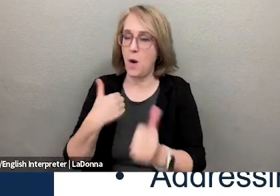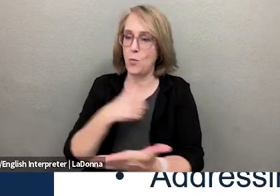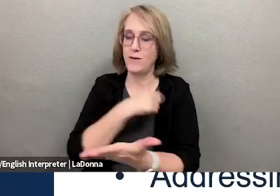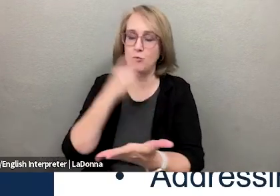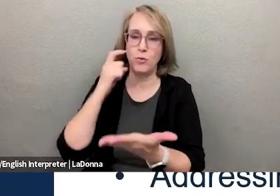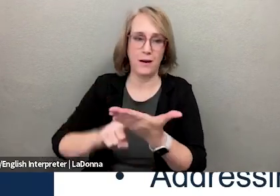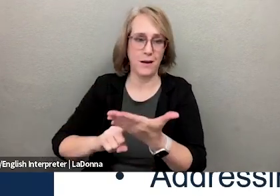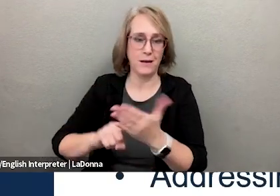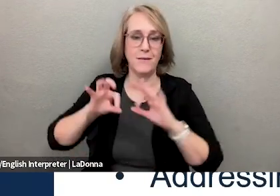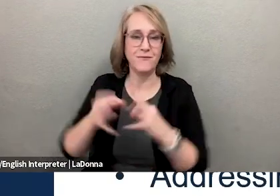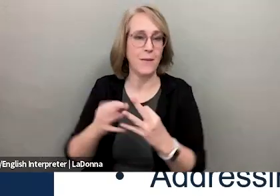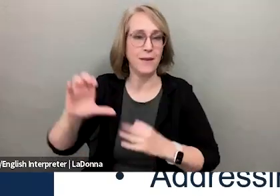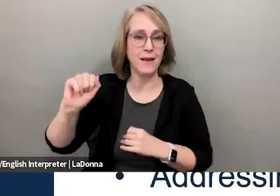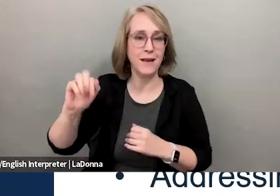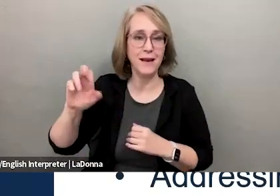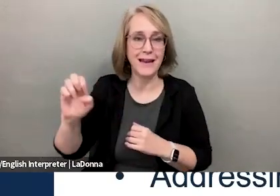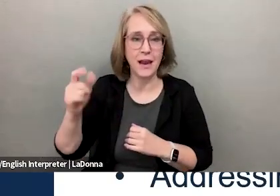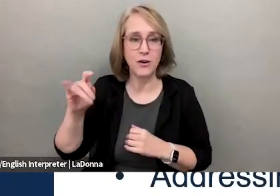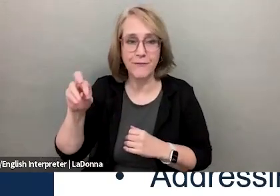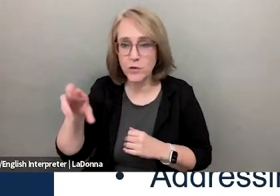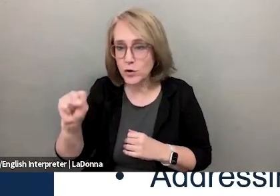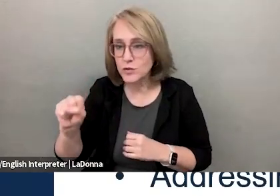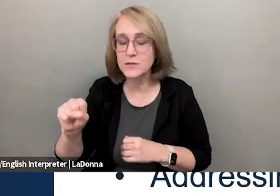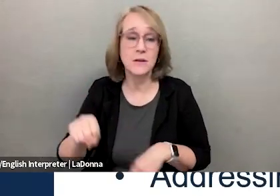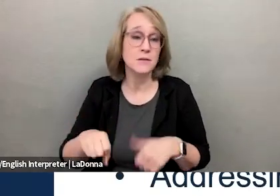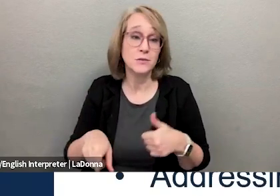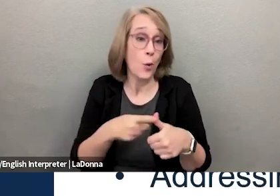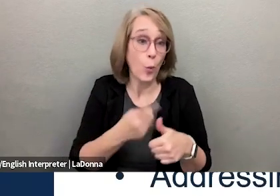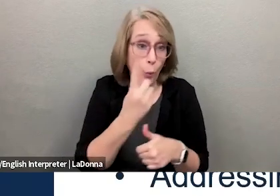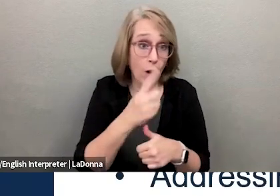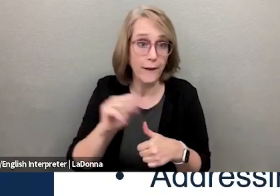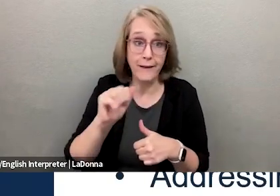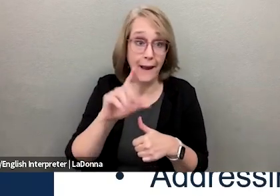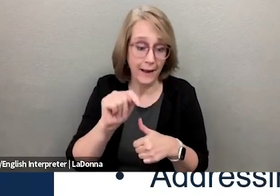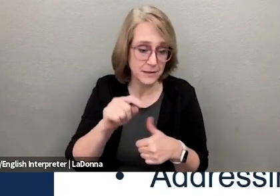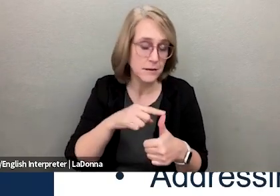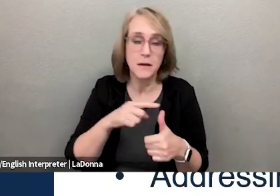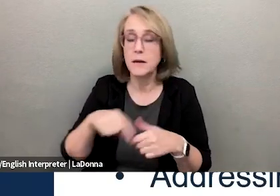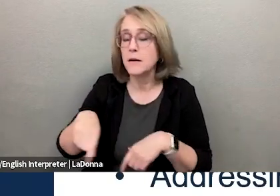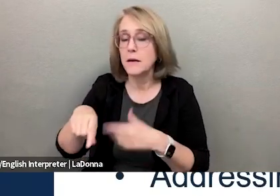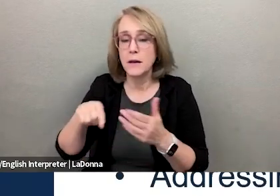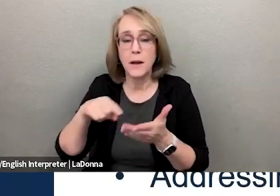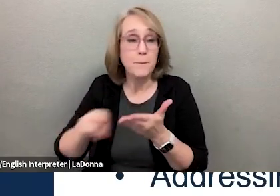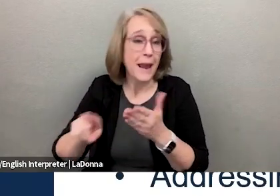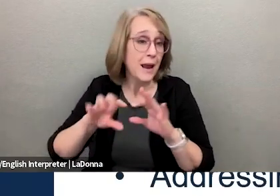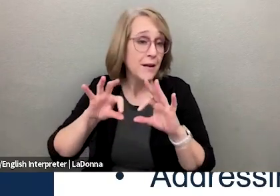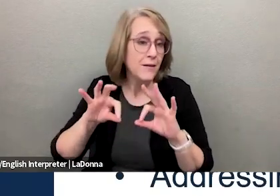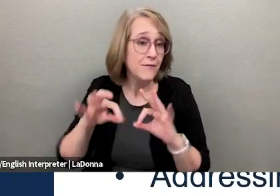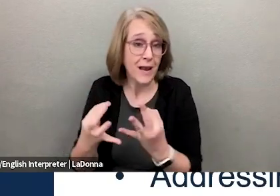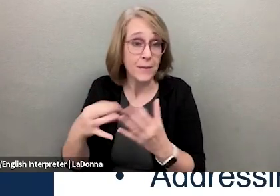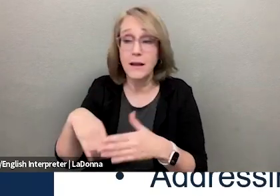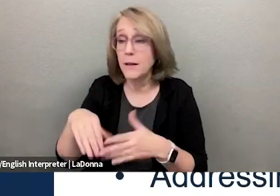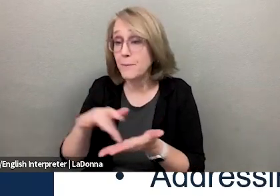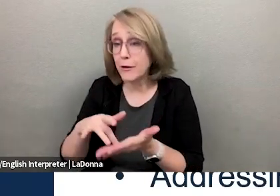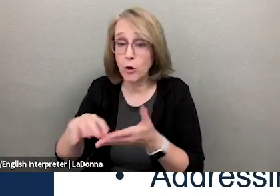the Lifespan Respite Care Act, as Jill has mentioned, to paid family and medical leave,